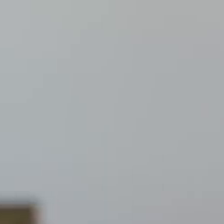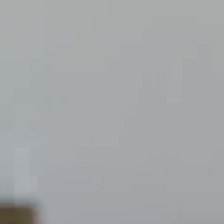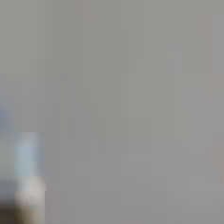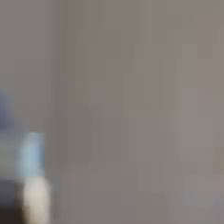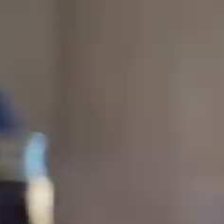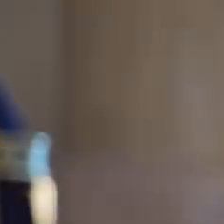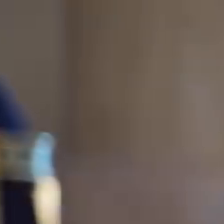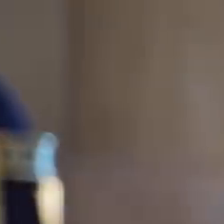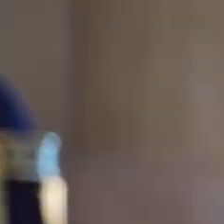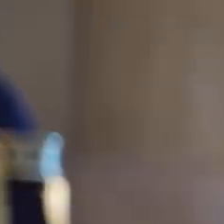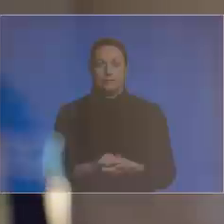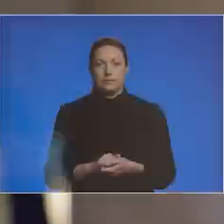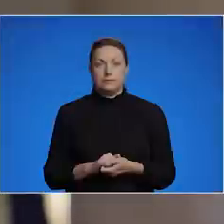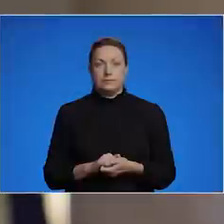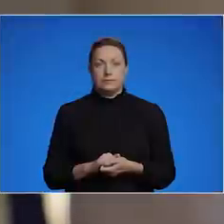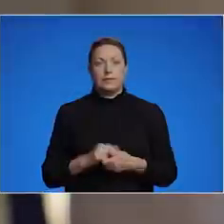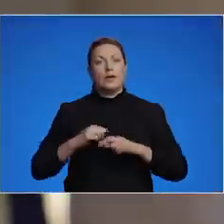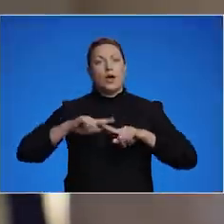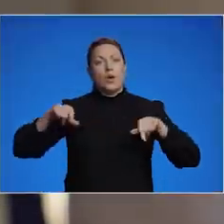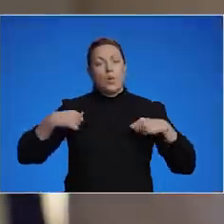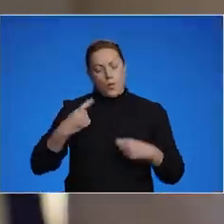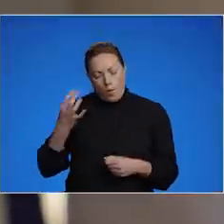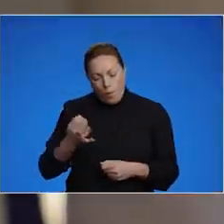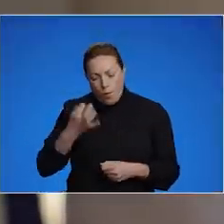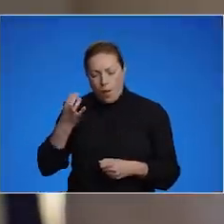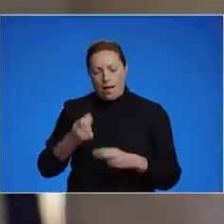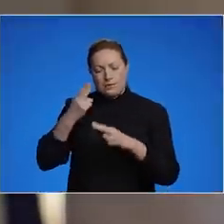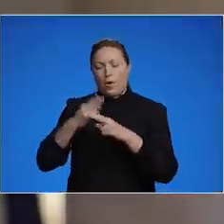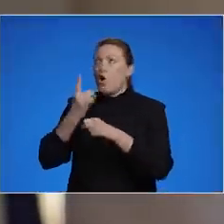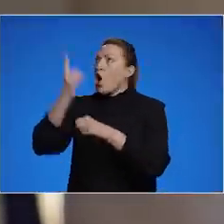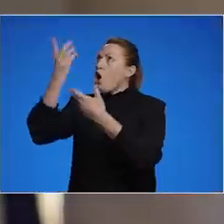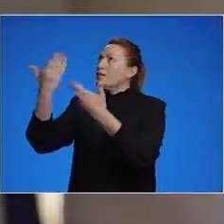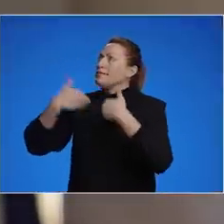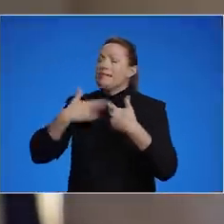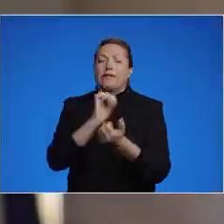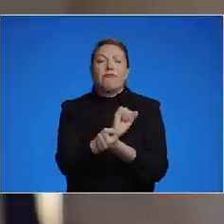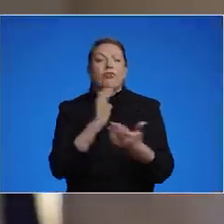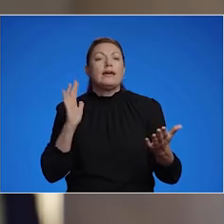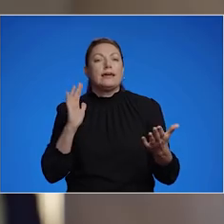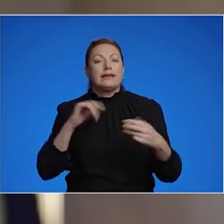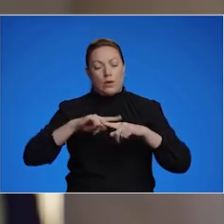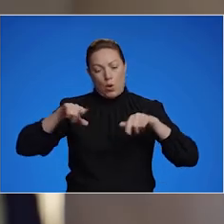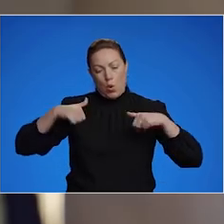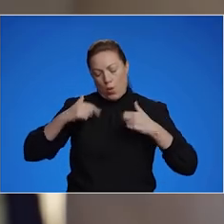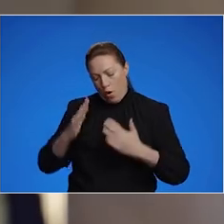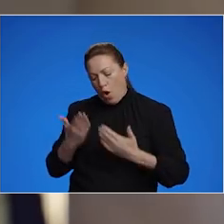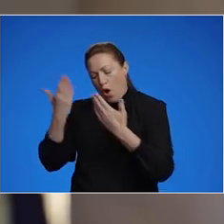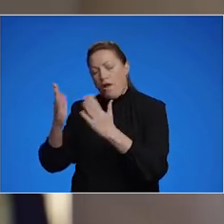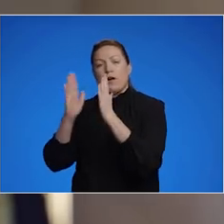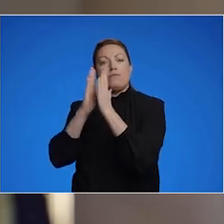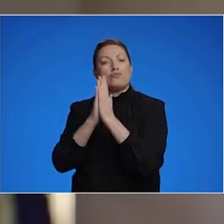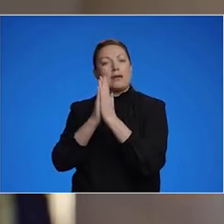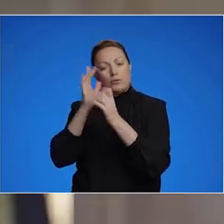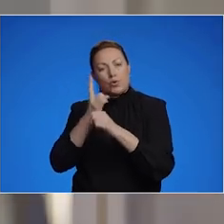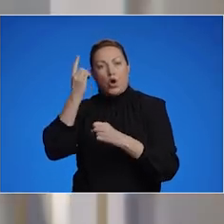Amen. As we watch for the time of our liberation, let us bring our needs before the Father